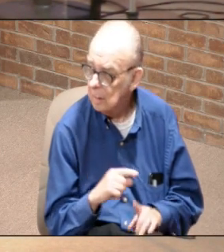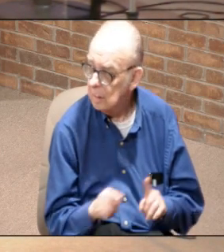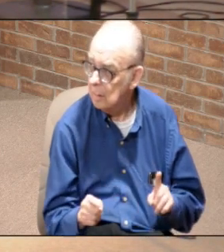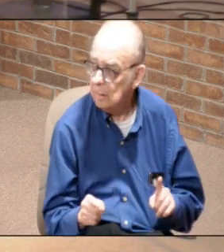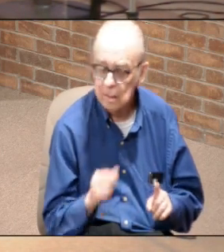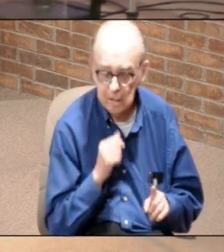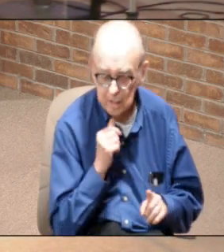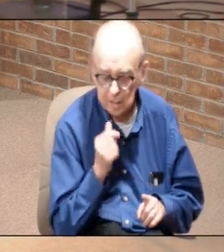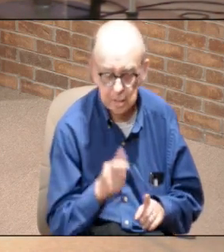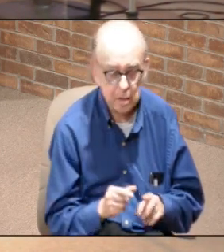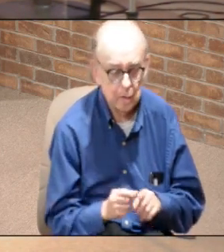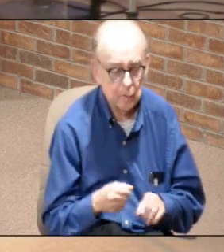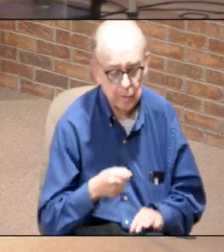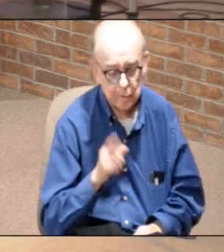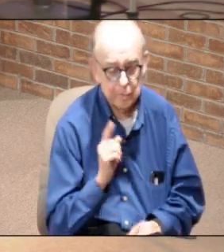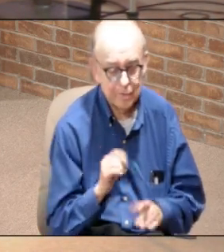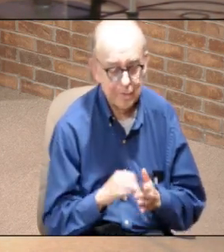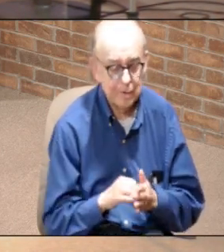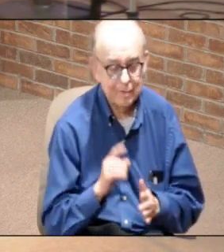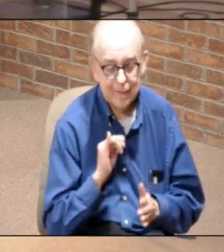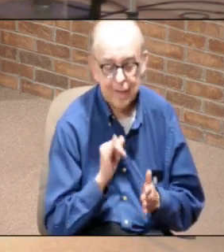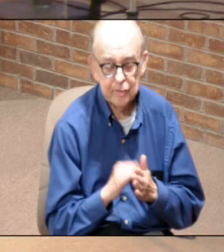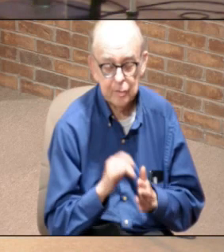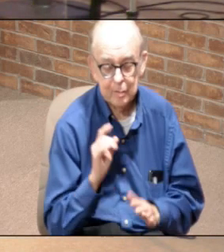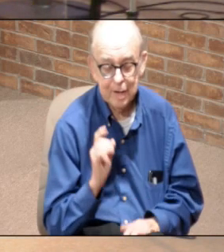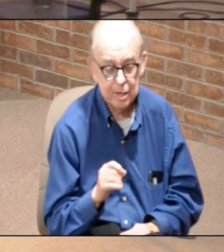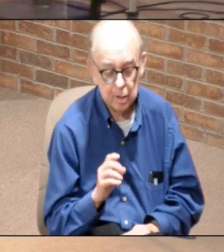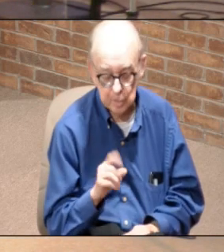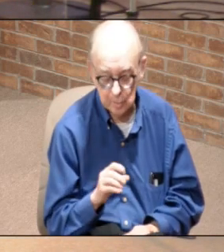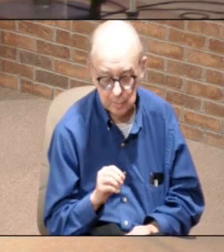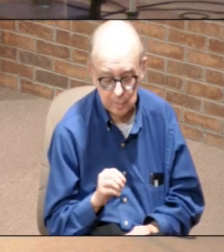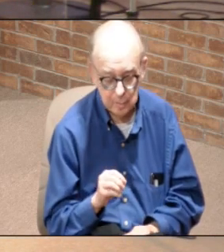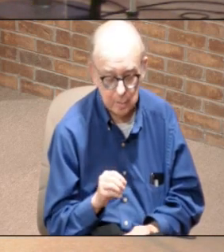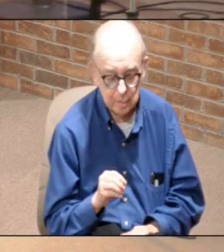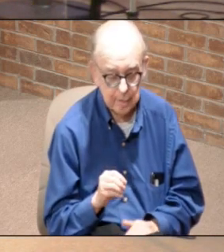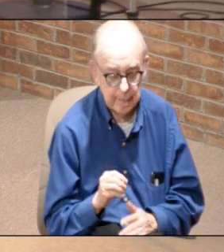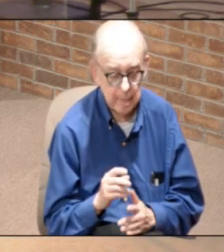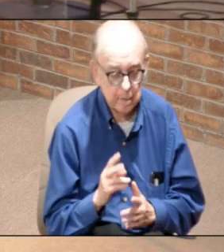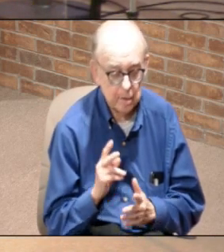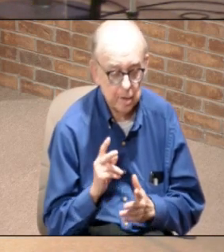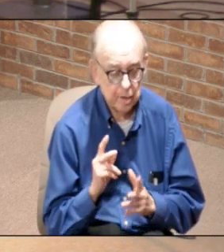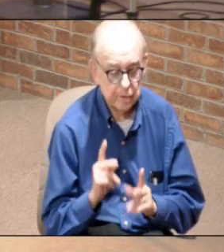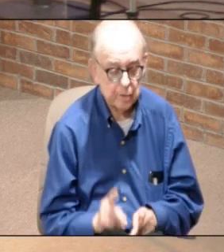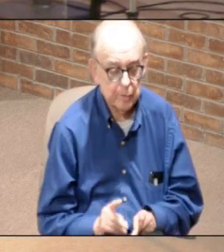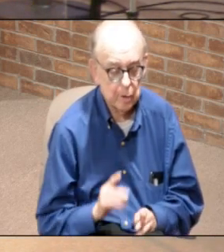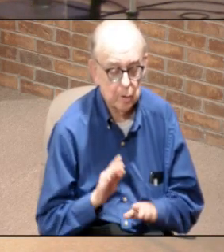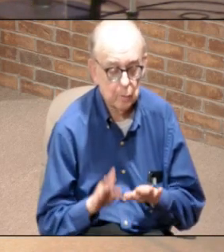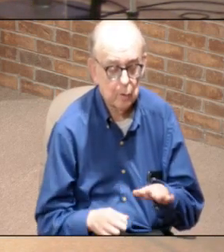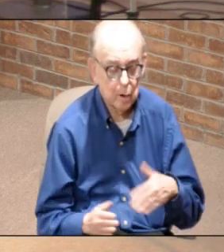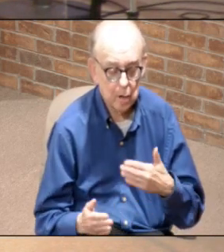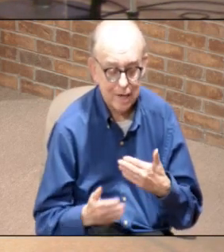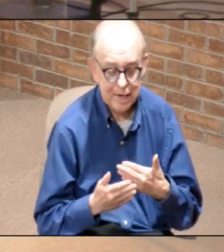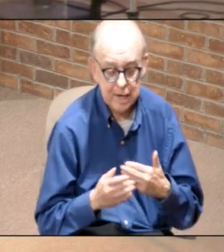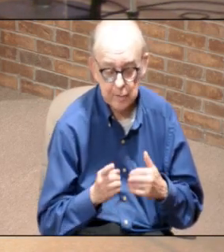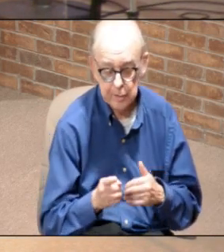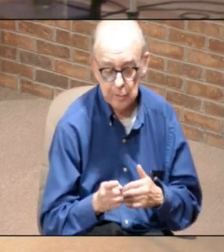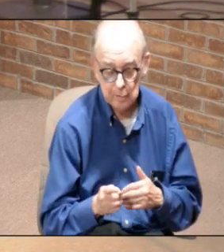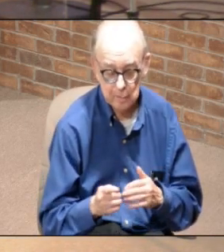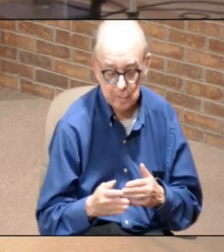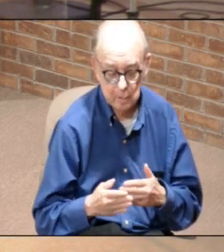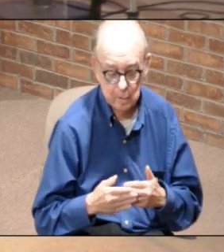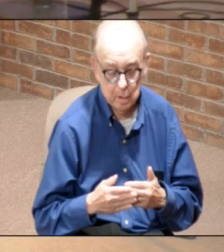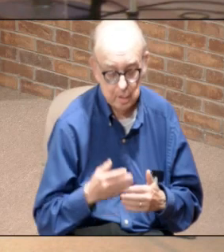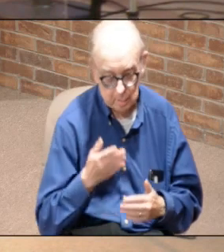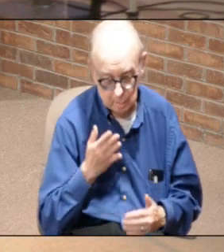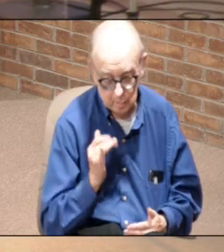But it isn't words of wisdom that you need. It's someone to walk alongside of you. And